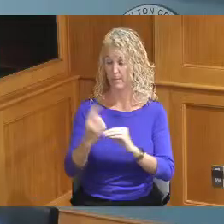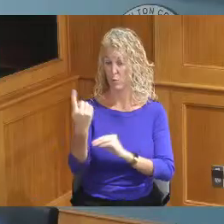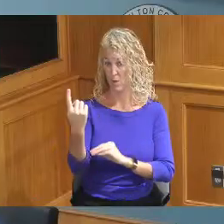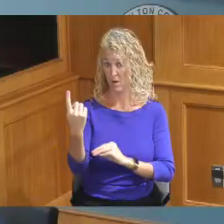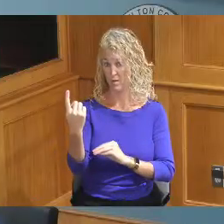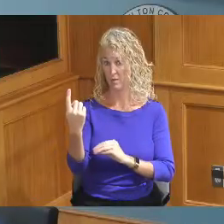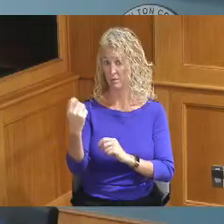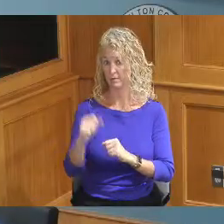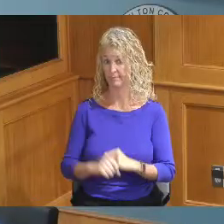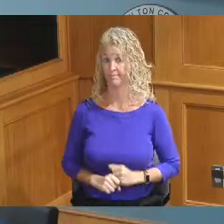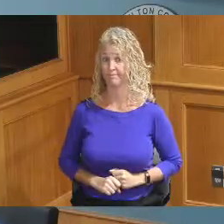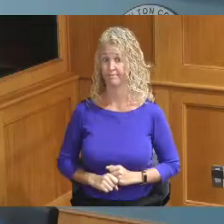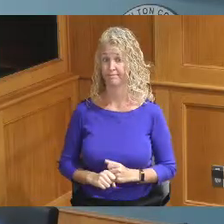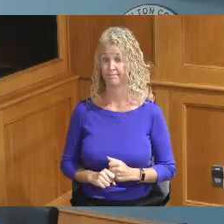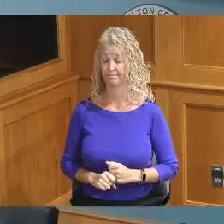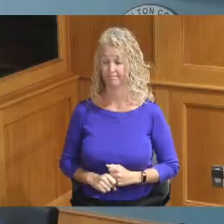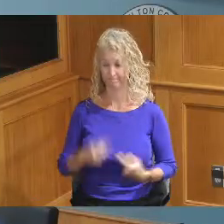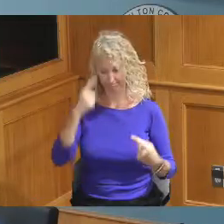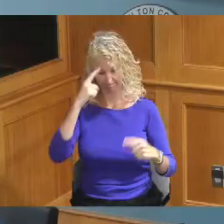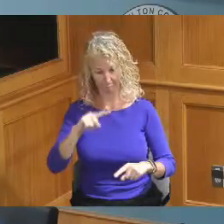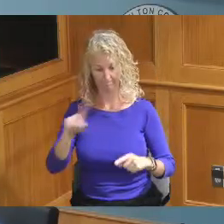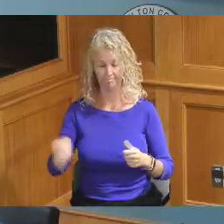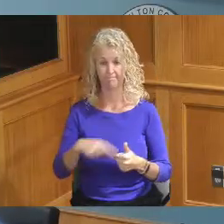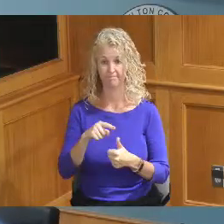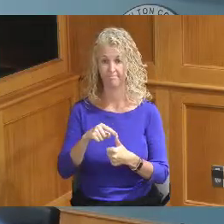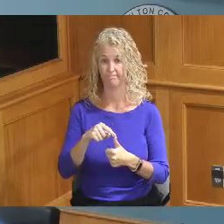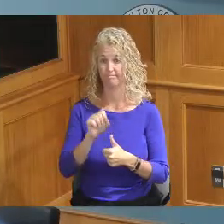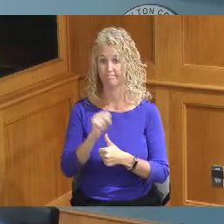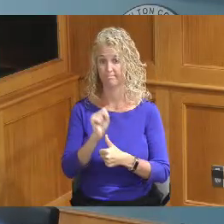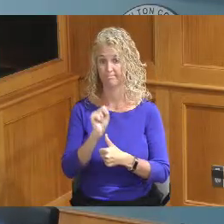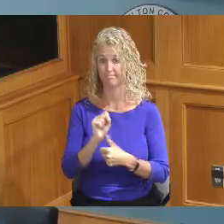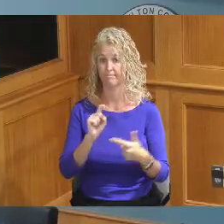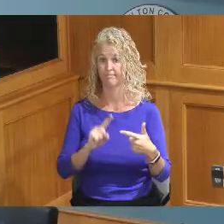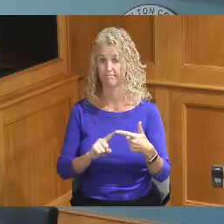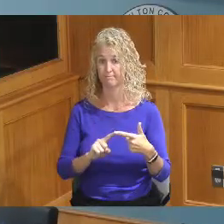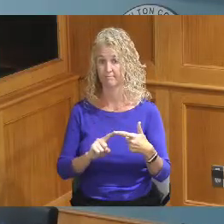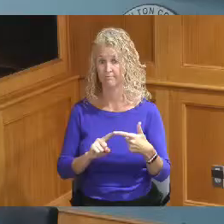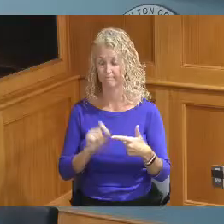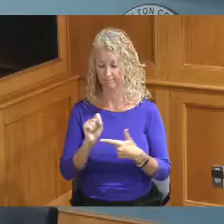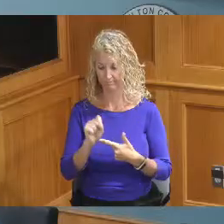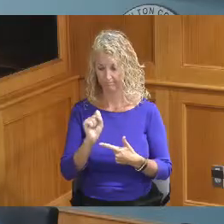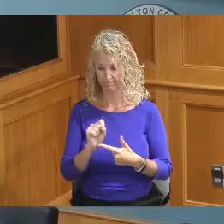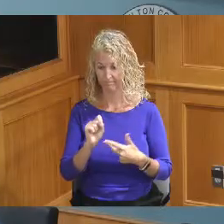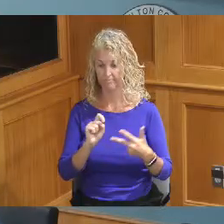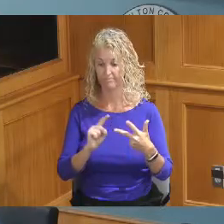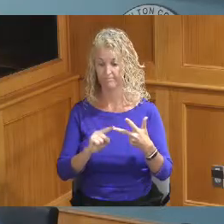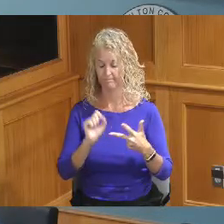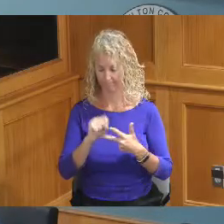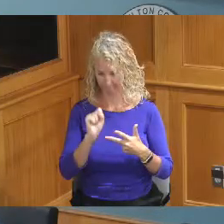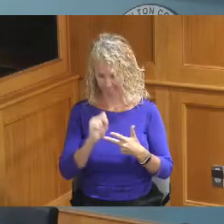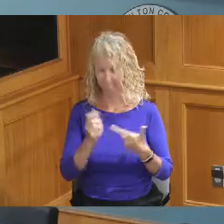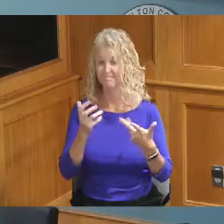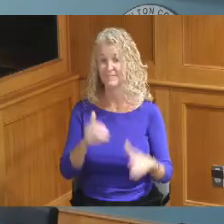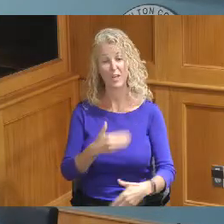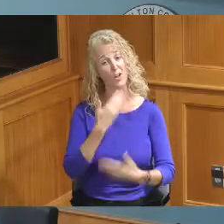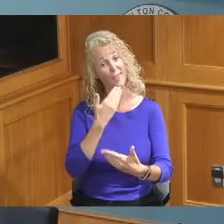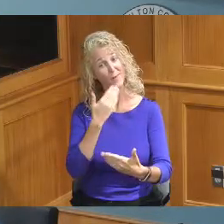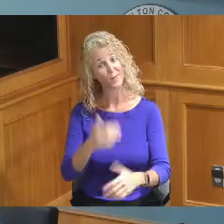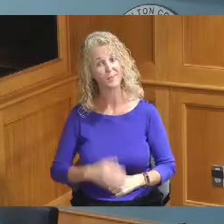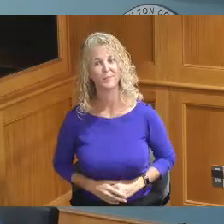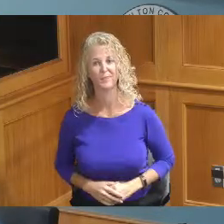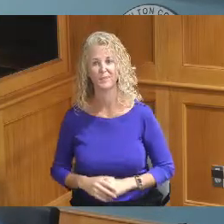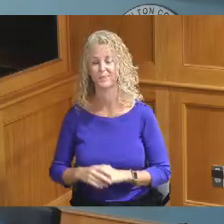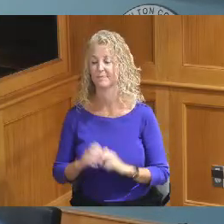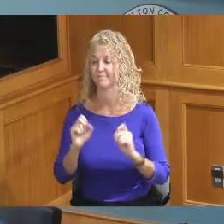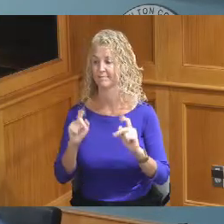regular agenda item number 1. Second. Commissioner Dreehouse? Yes. Commissioner Summer Dumas? Yes. Commissioner Reese? Yes. Thank you. Thank you for your